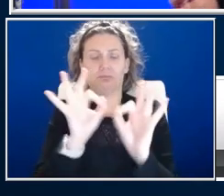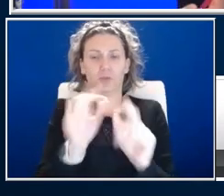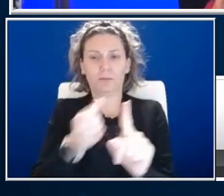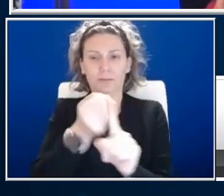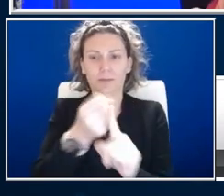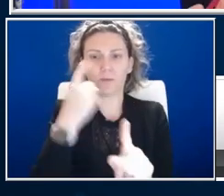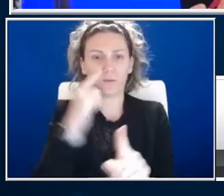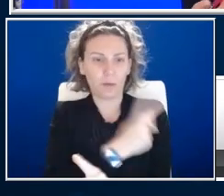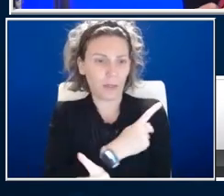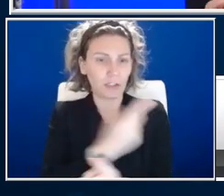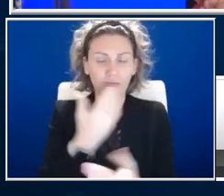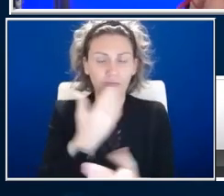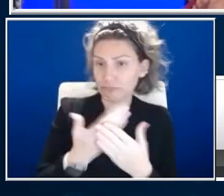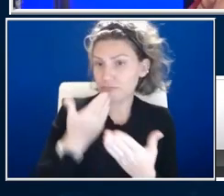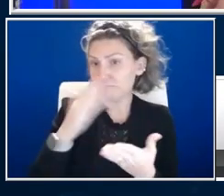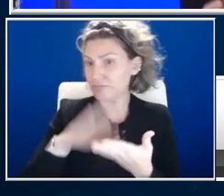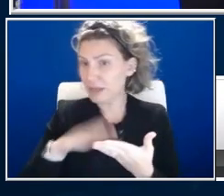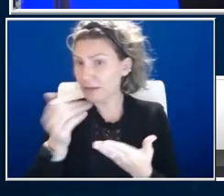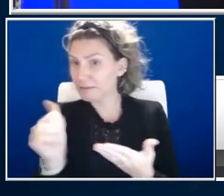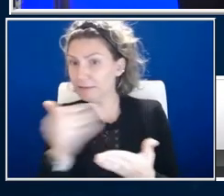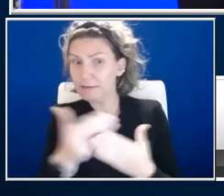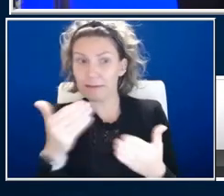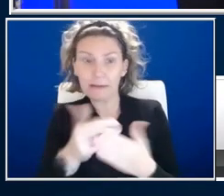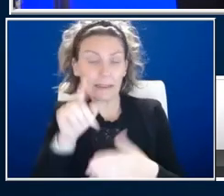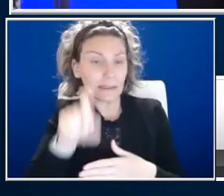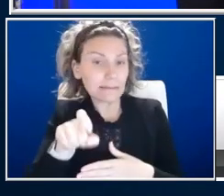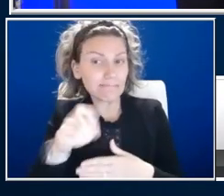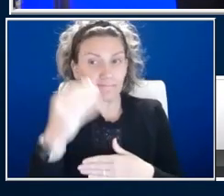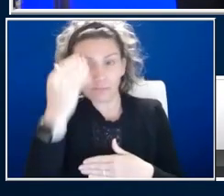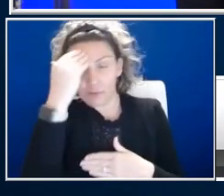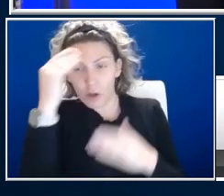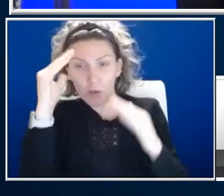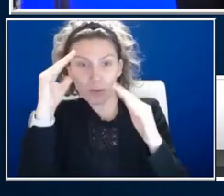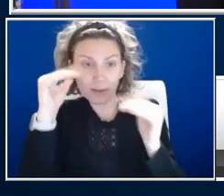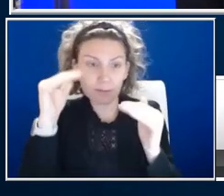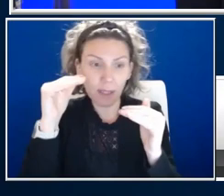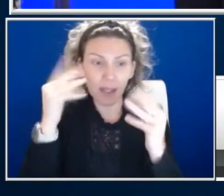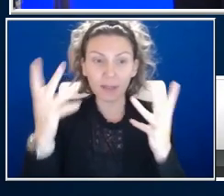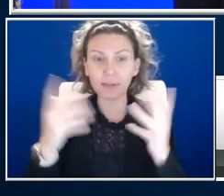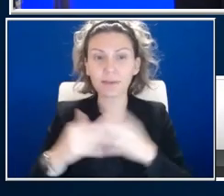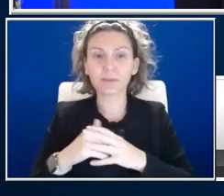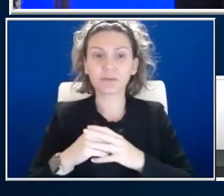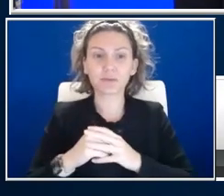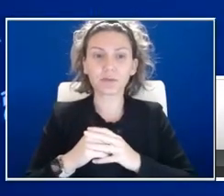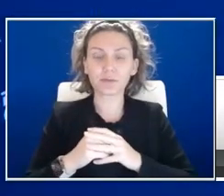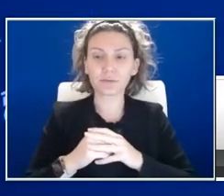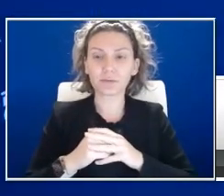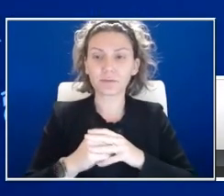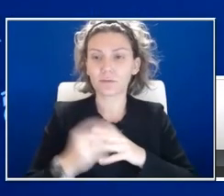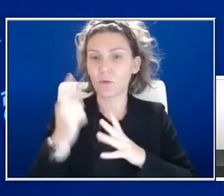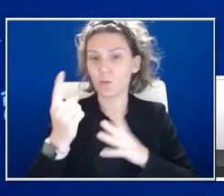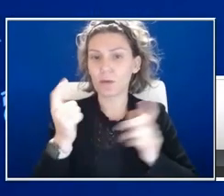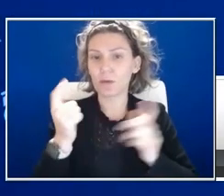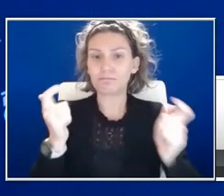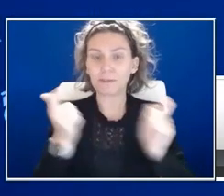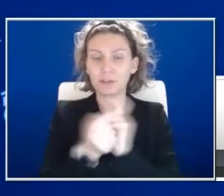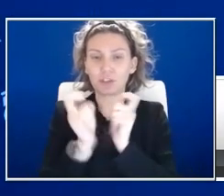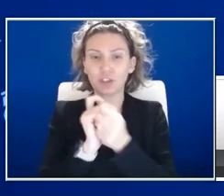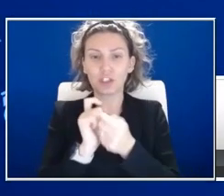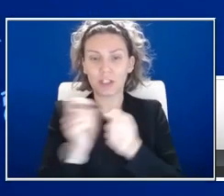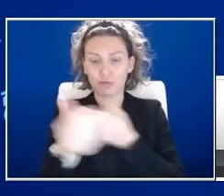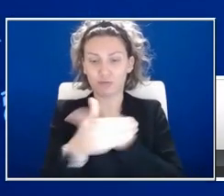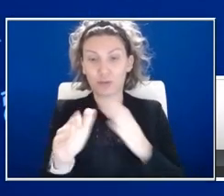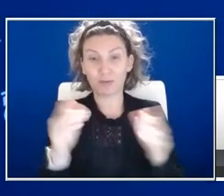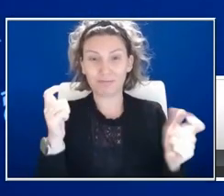bad. Is there anything that they should be expecting as this goes? One of the biggest changes is that our rooms are bigger. On our